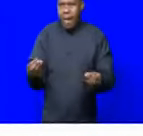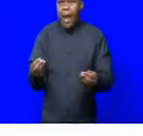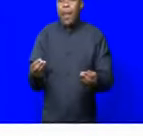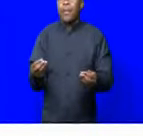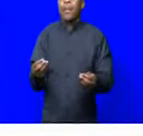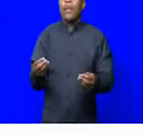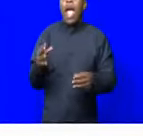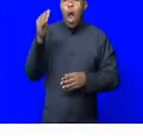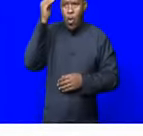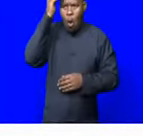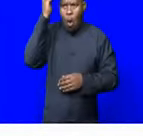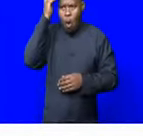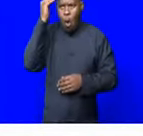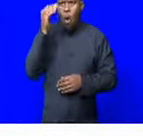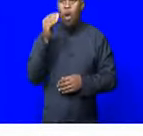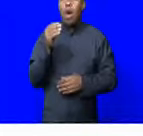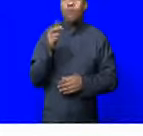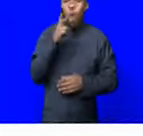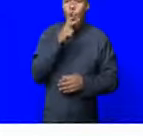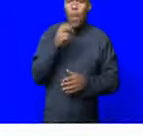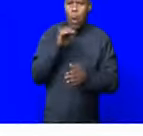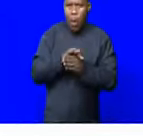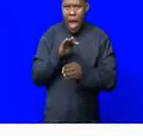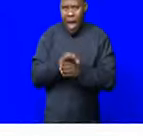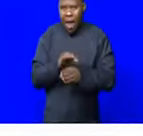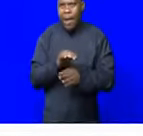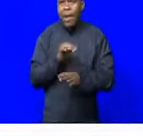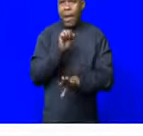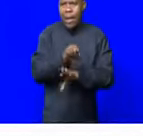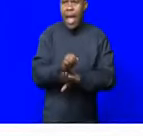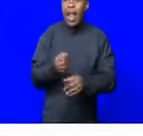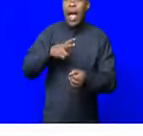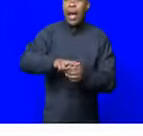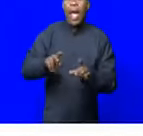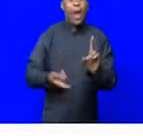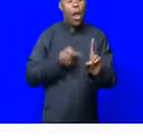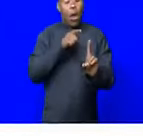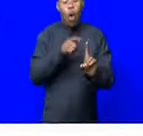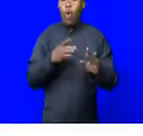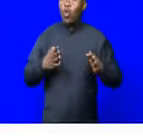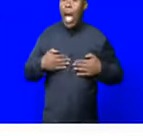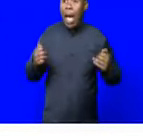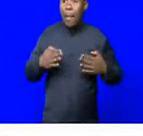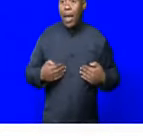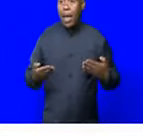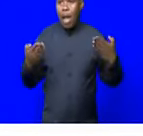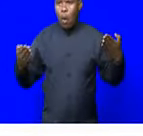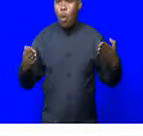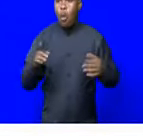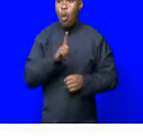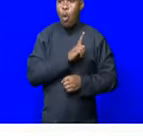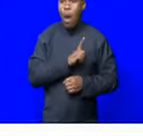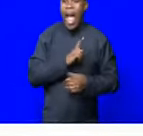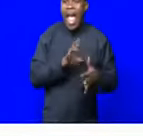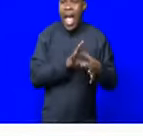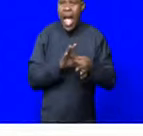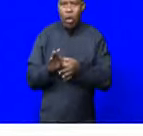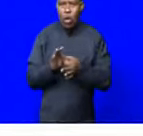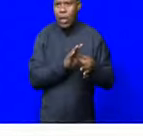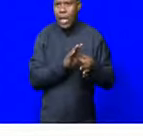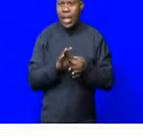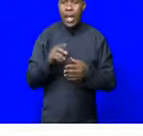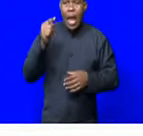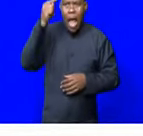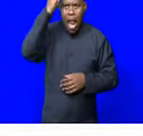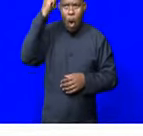as speech therapy. Travis says he's impressed with how Autism Eswatini as an organization has promoted